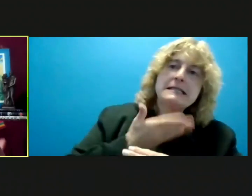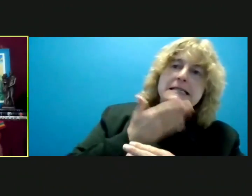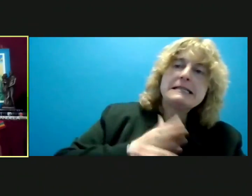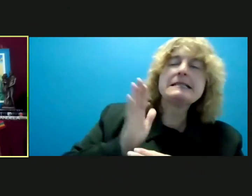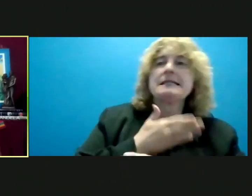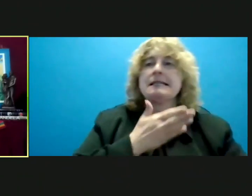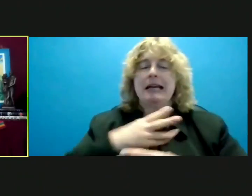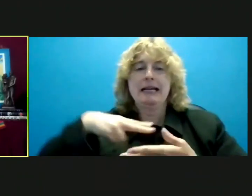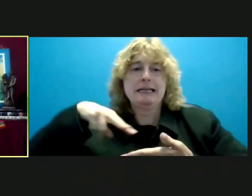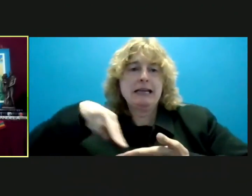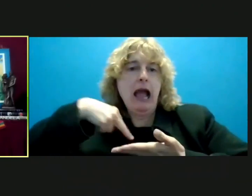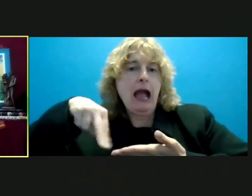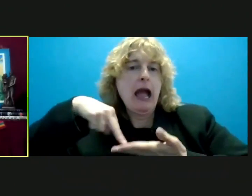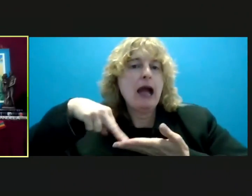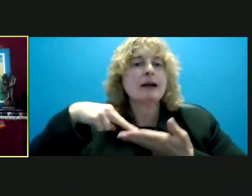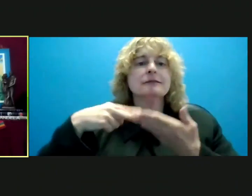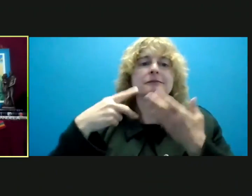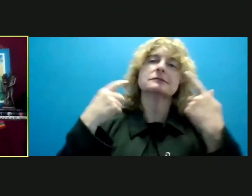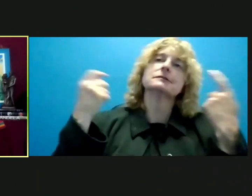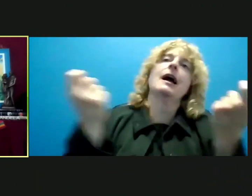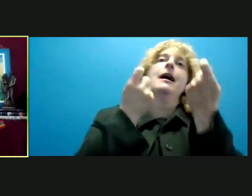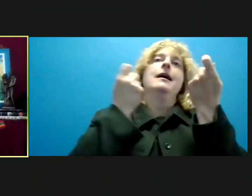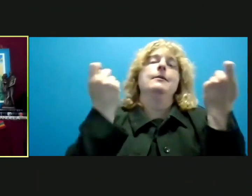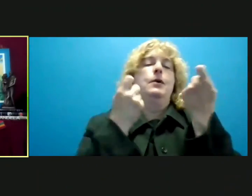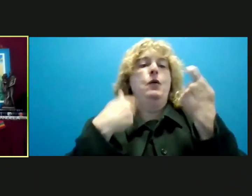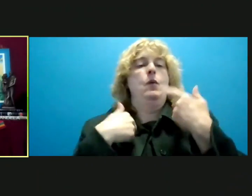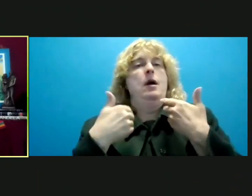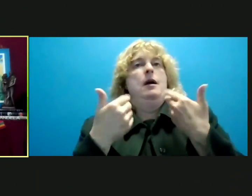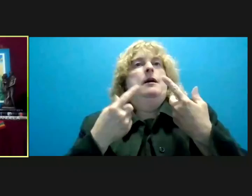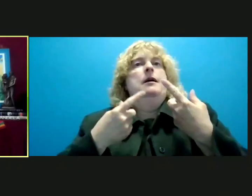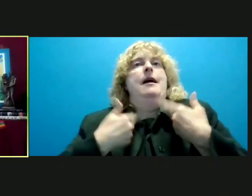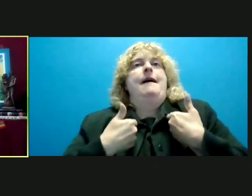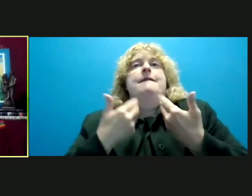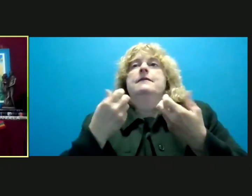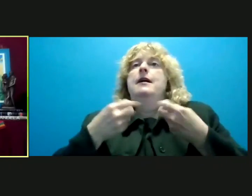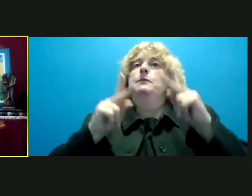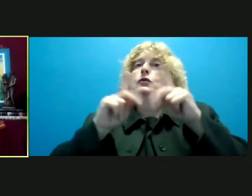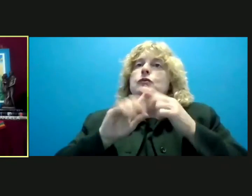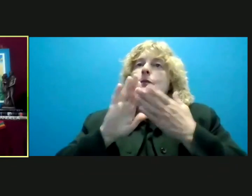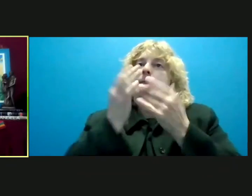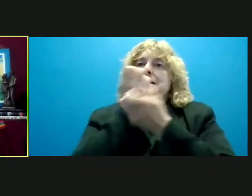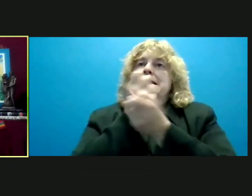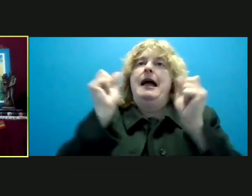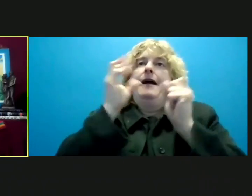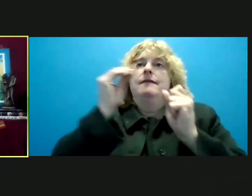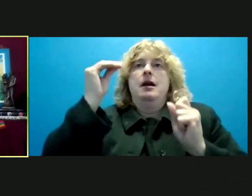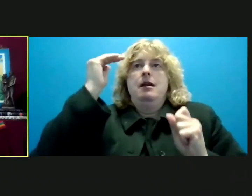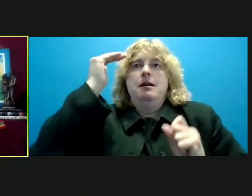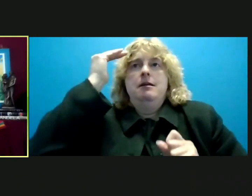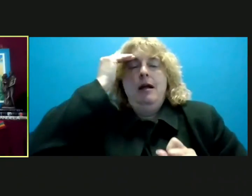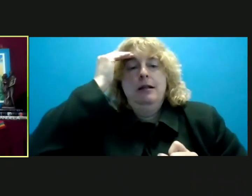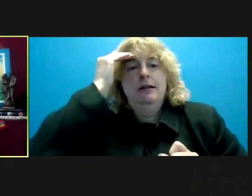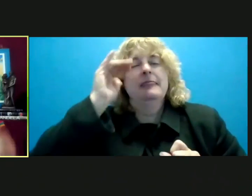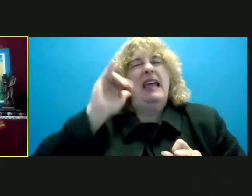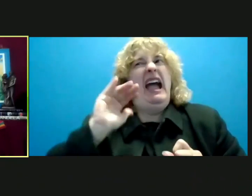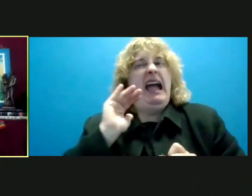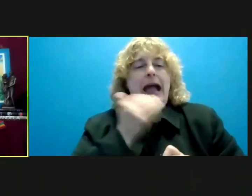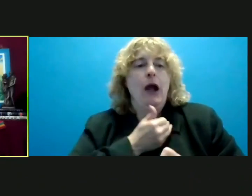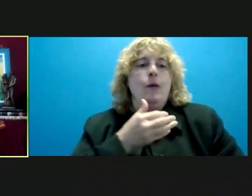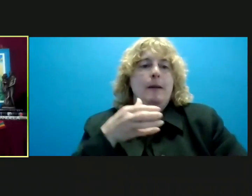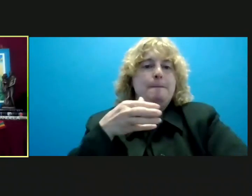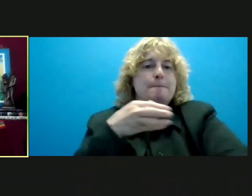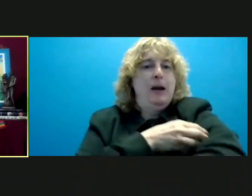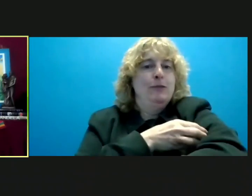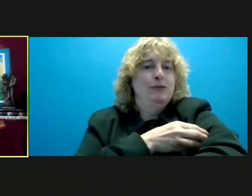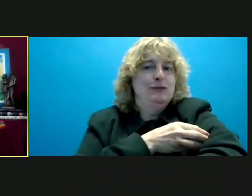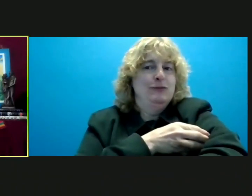that we have the opportunity to be safe, to be knowledgeable, because that is our power. And with that,